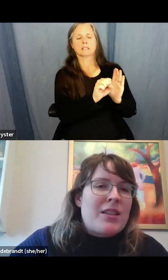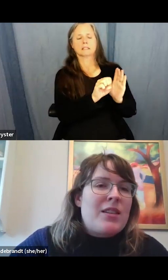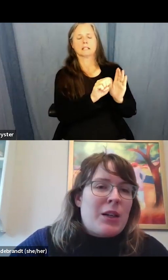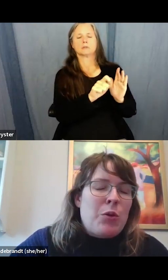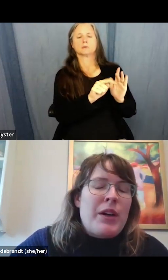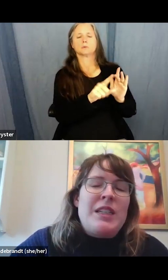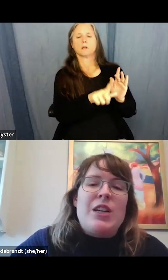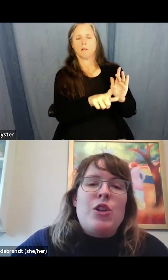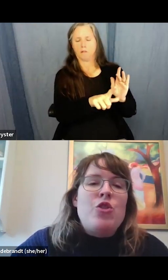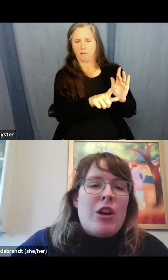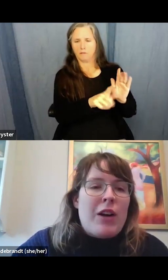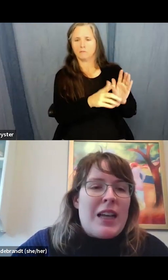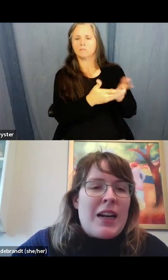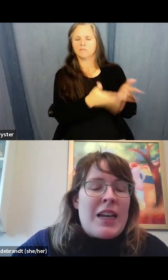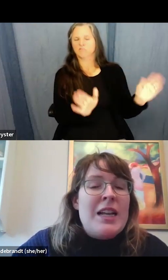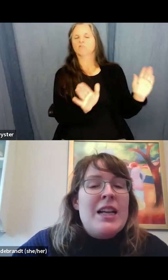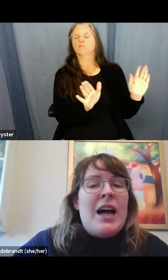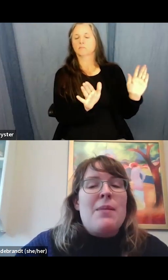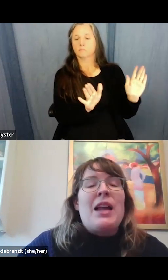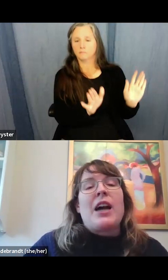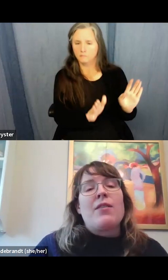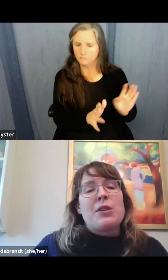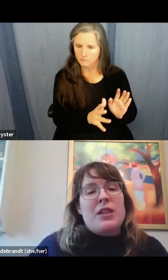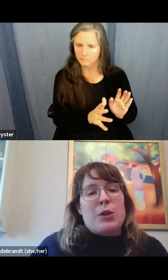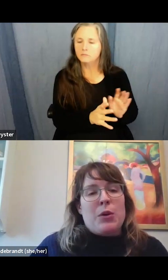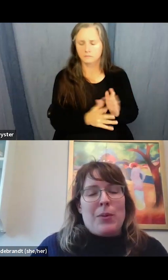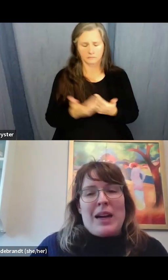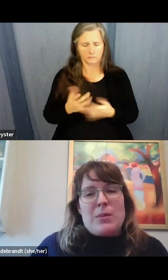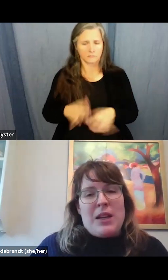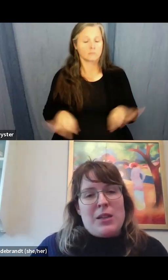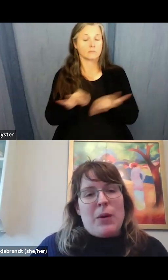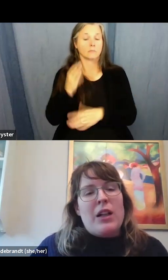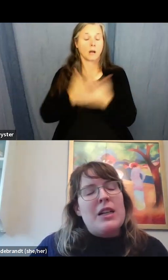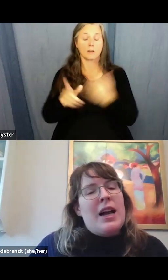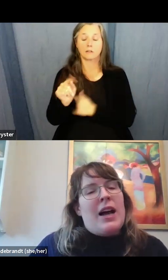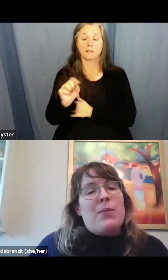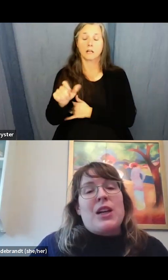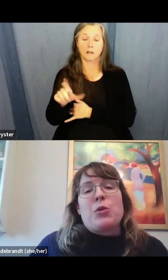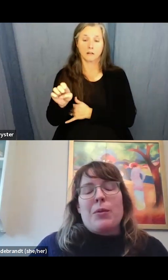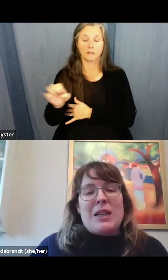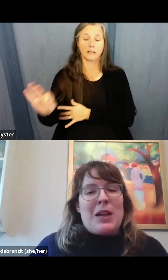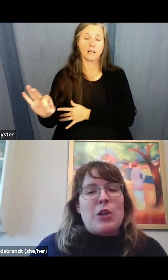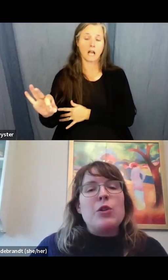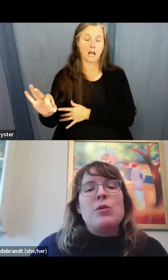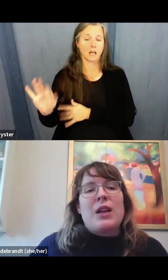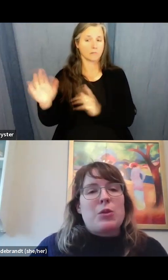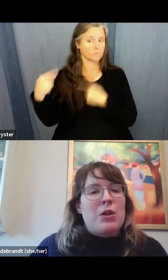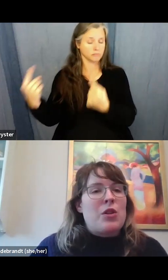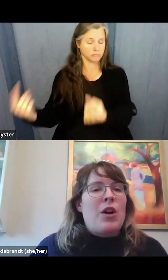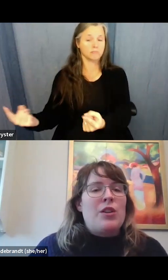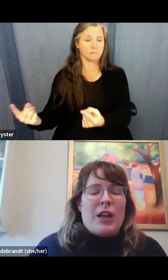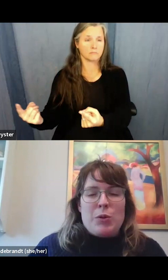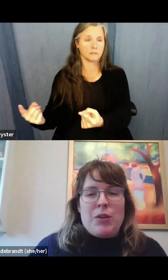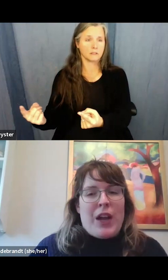on sex, sexual orientation, and gender identity. And it covers sexual harassment as well. Sexual harassment includes